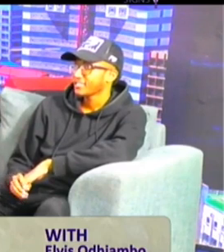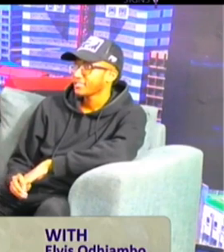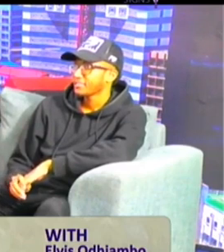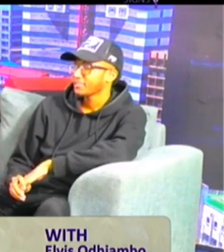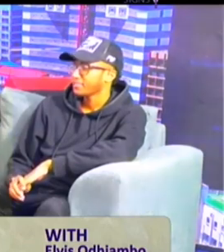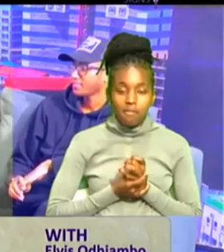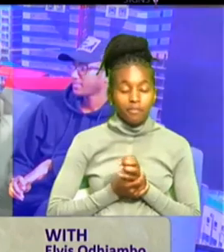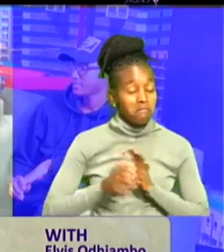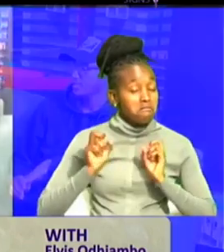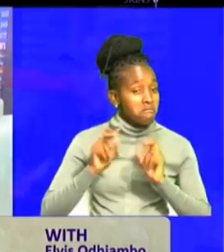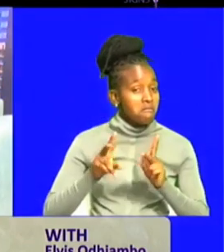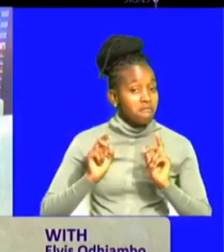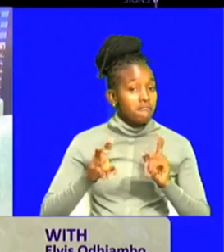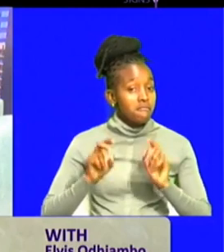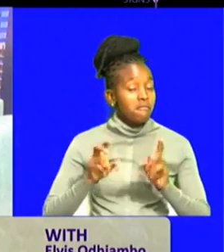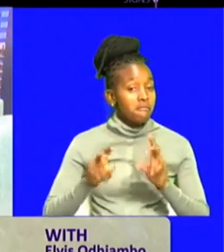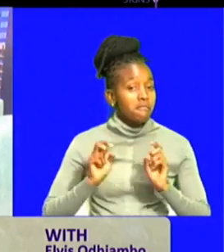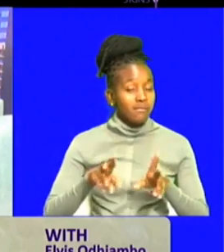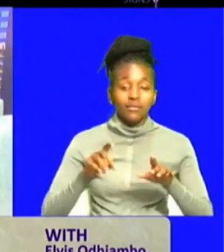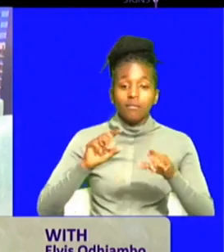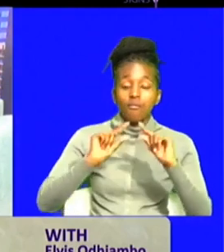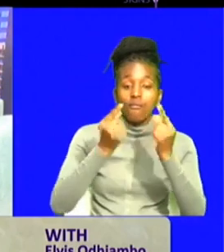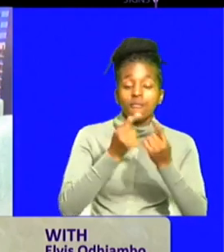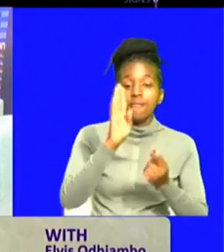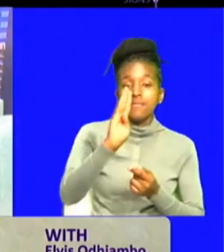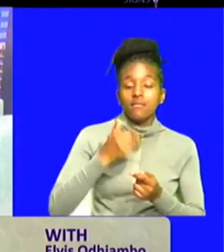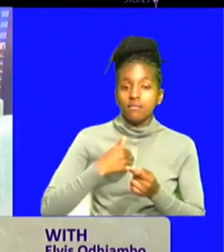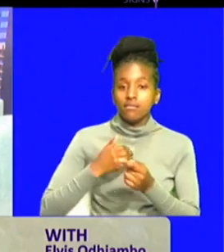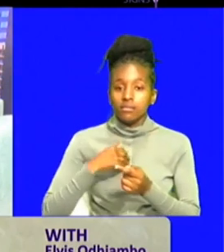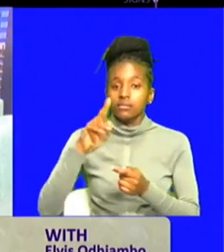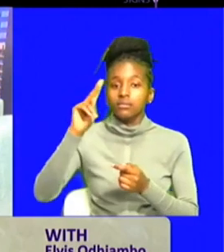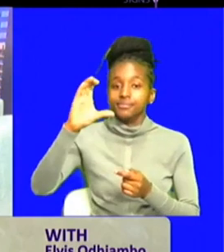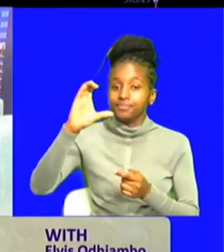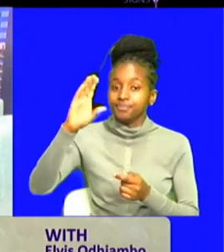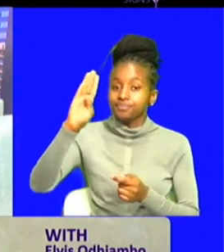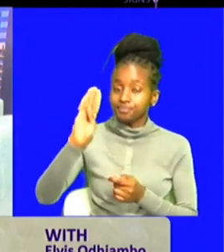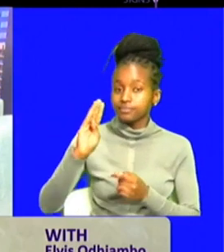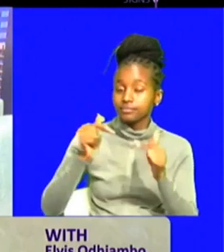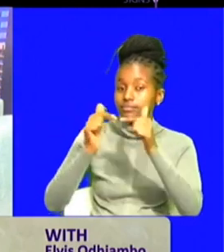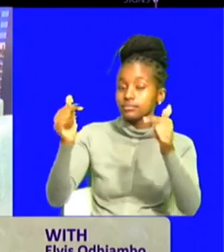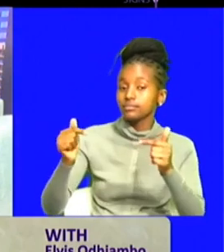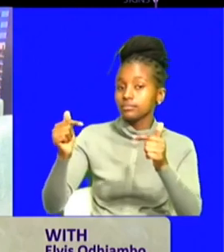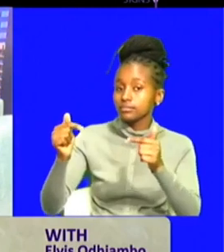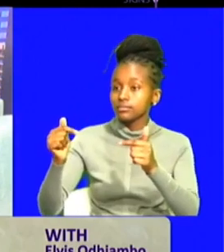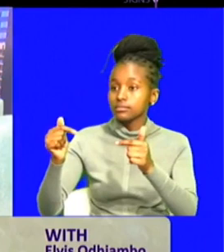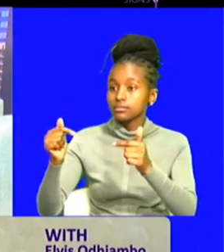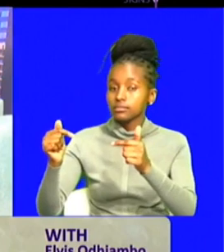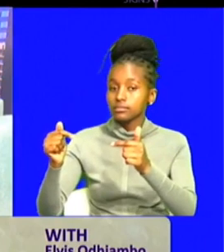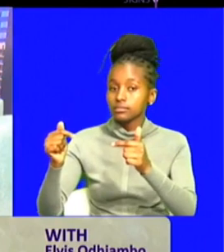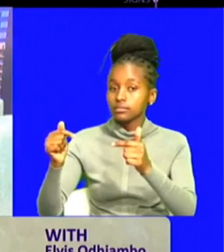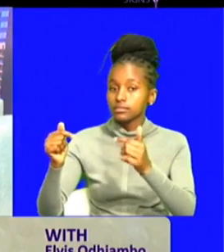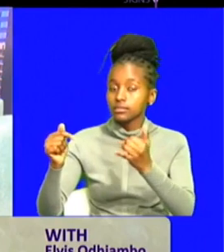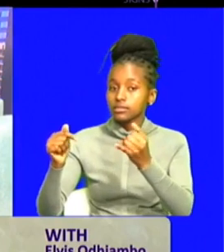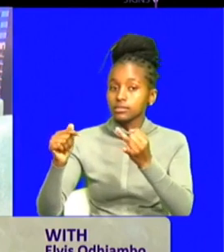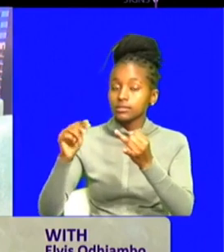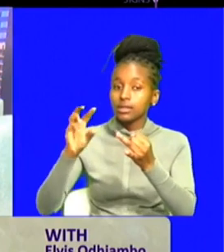Okay. everybody. Hapo sawa. Group B, we have KCB, your favorite team, yeah? KCB, they are placed